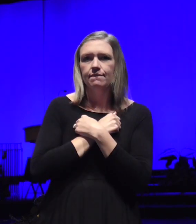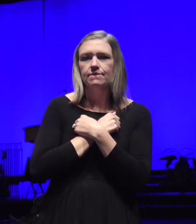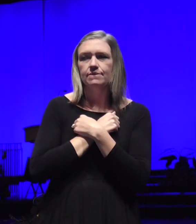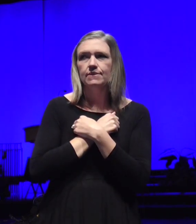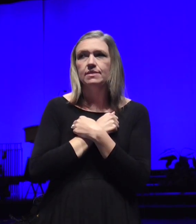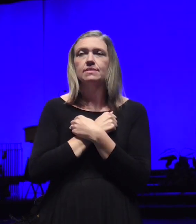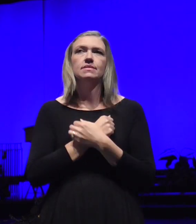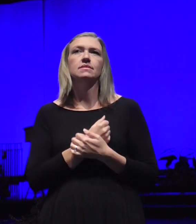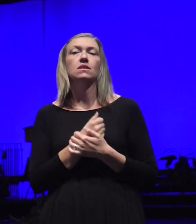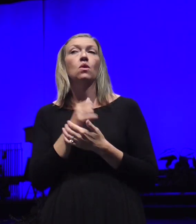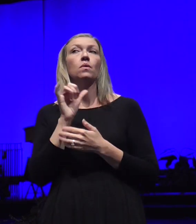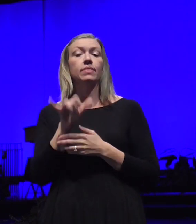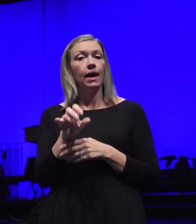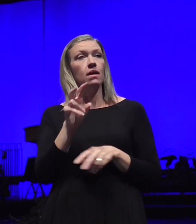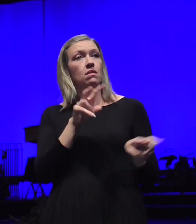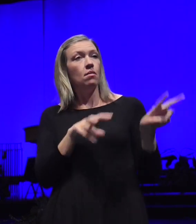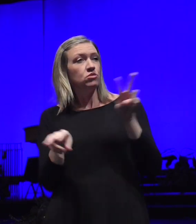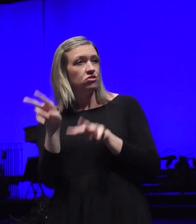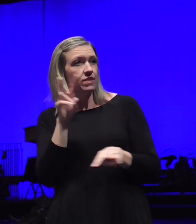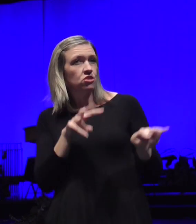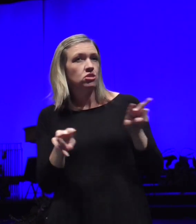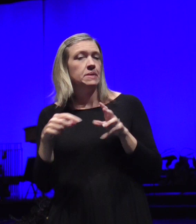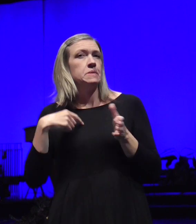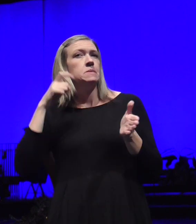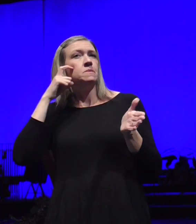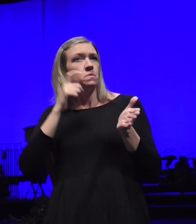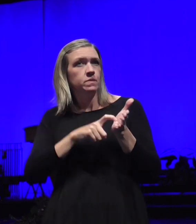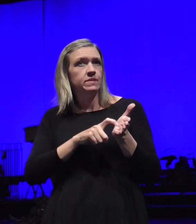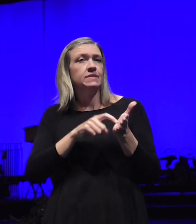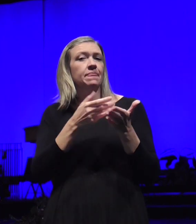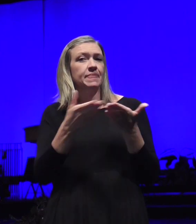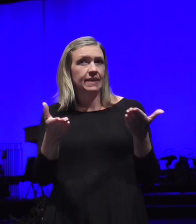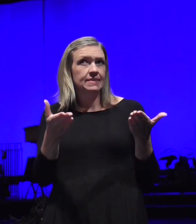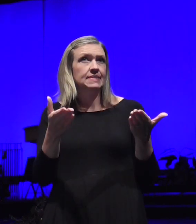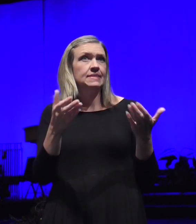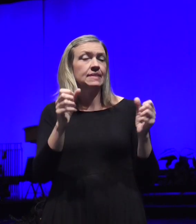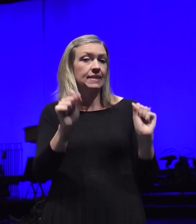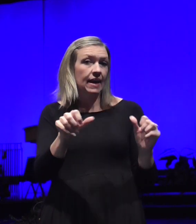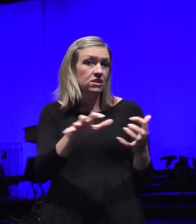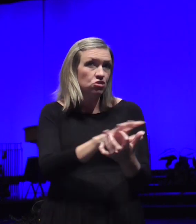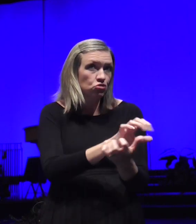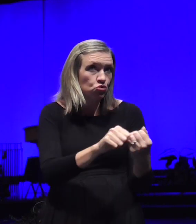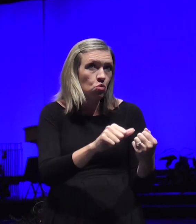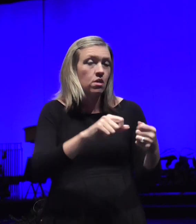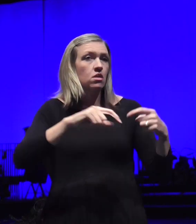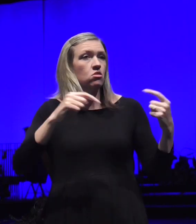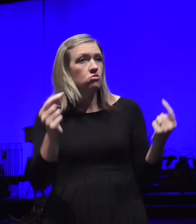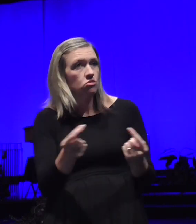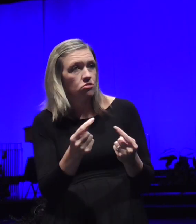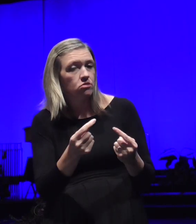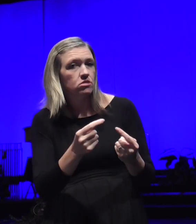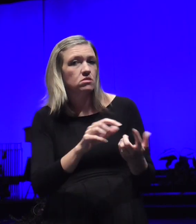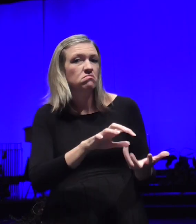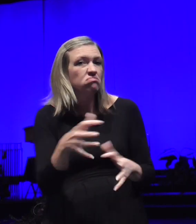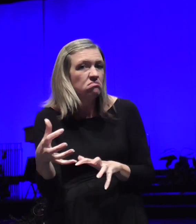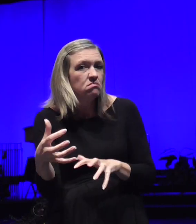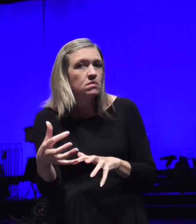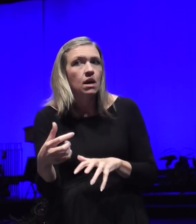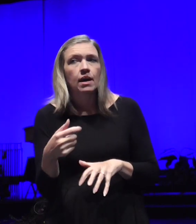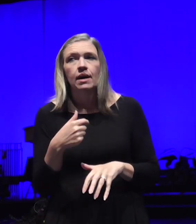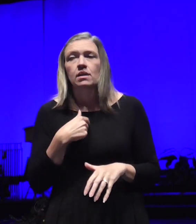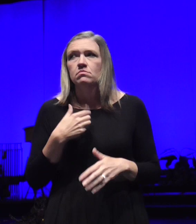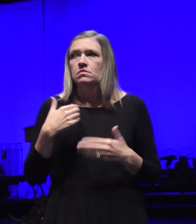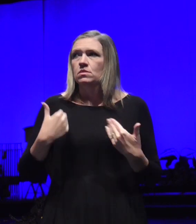So with that observation of that which can destroy, harm, and hurt, I am